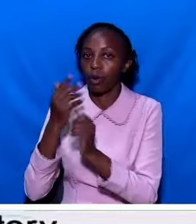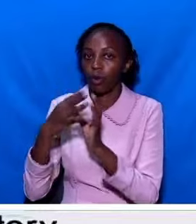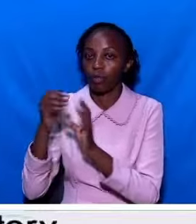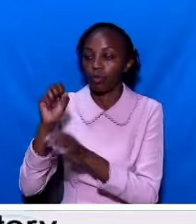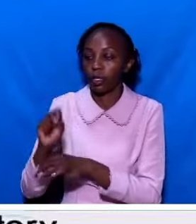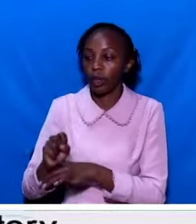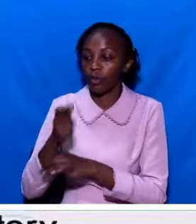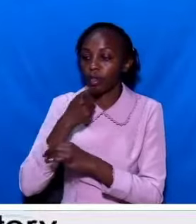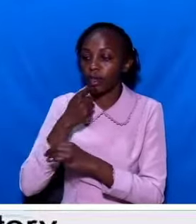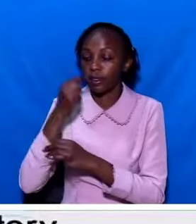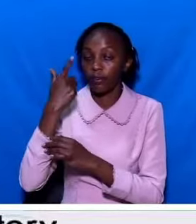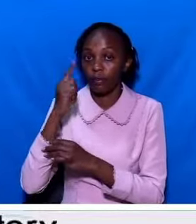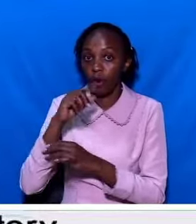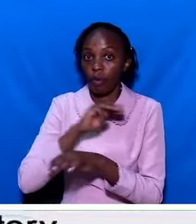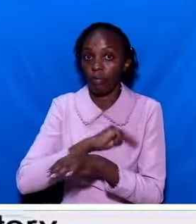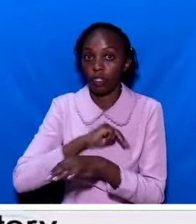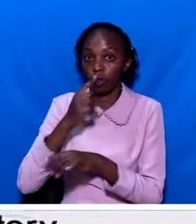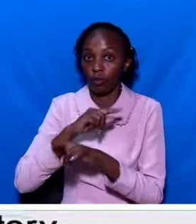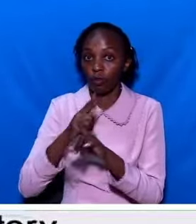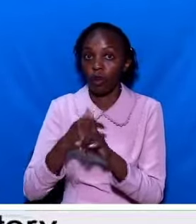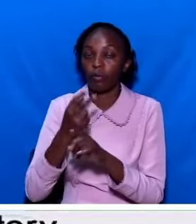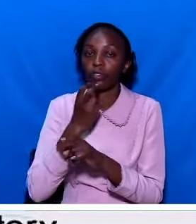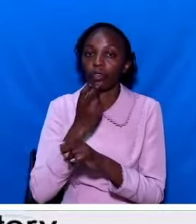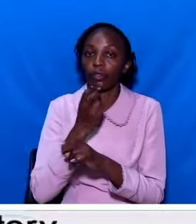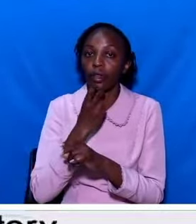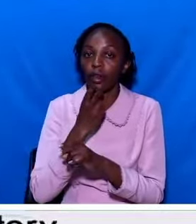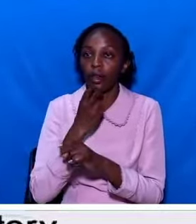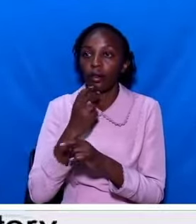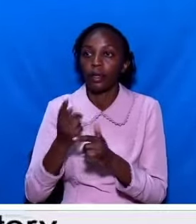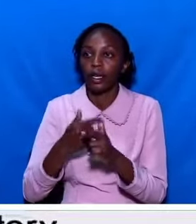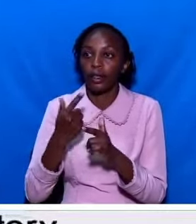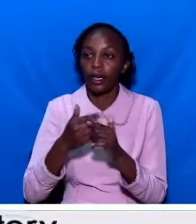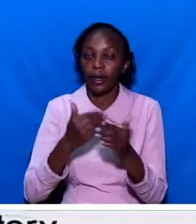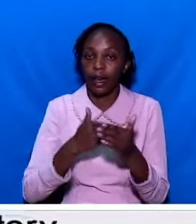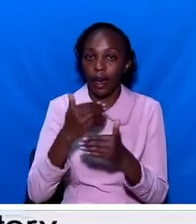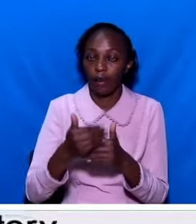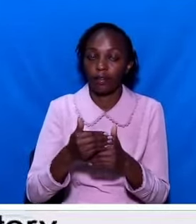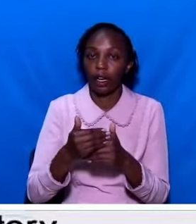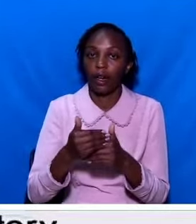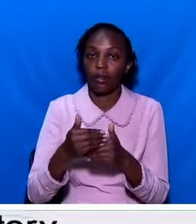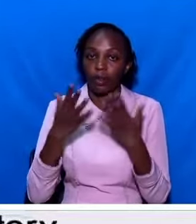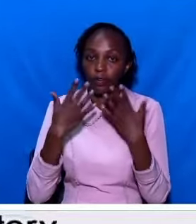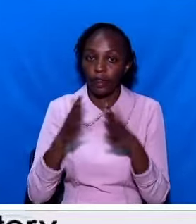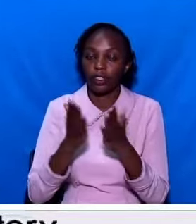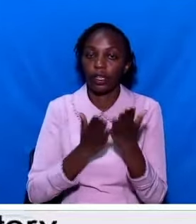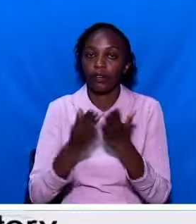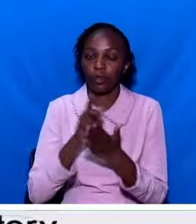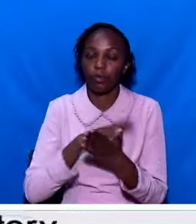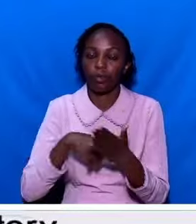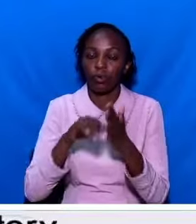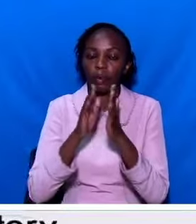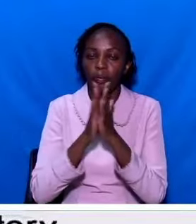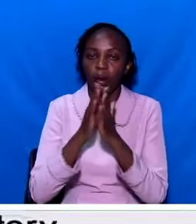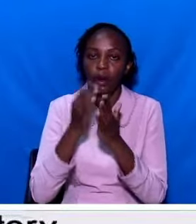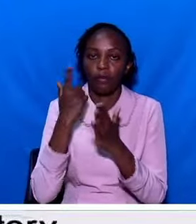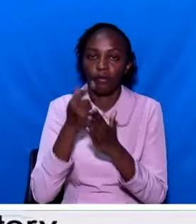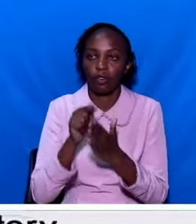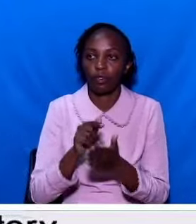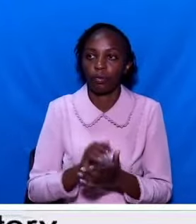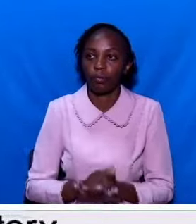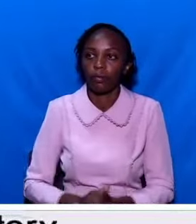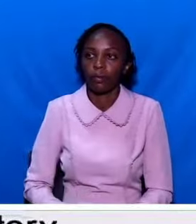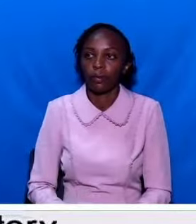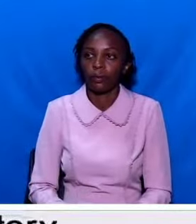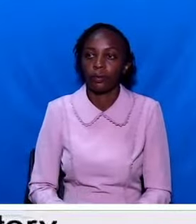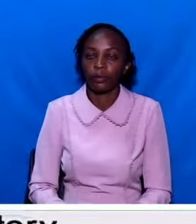for mission from Tuesday, kindly, after we shall be praying for you after this ministration